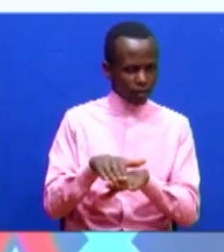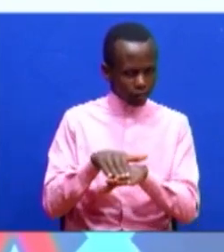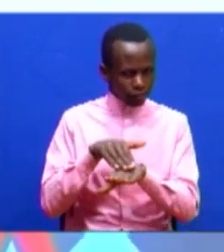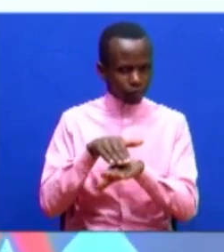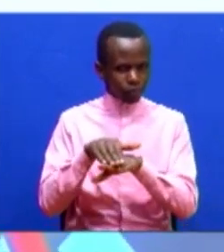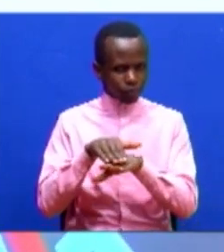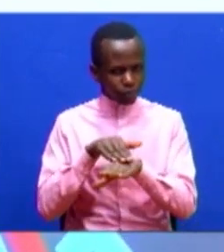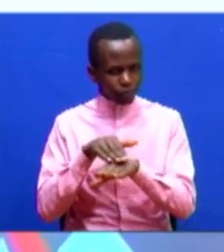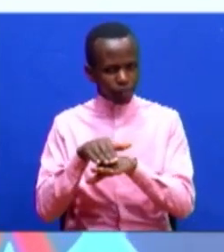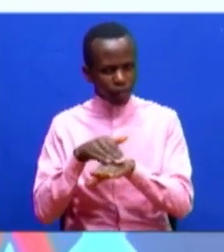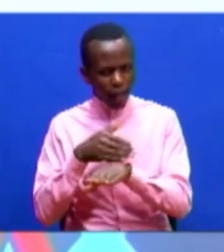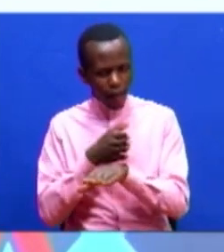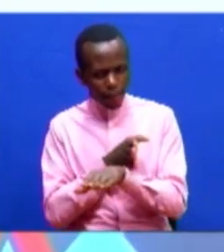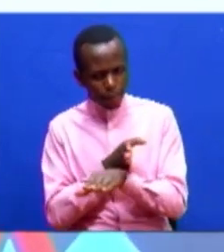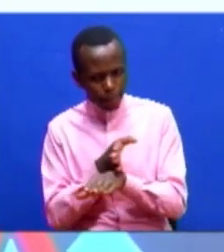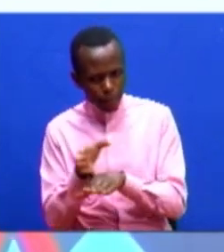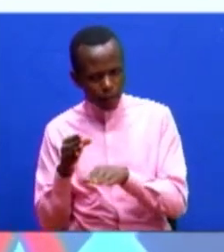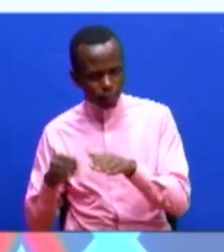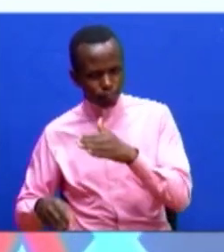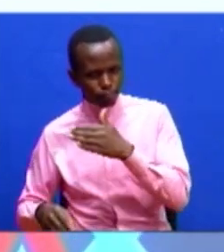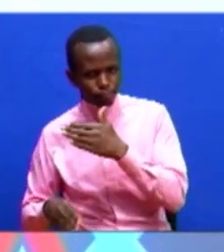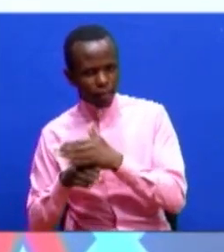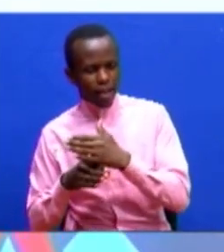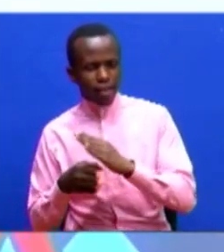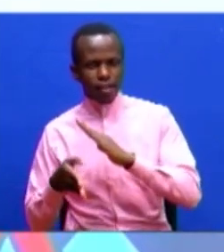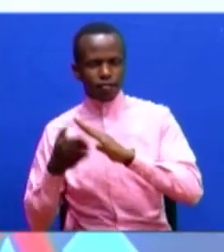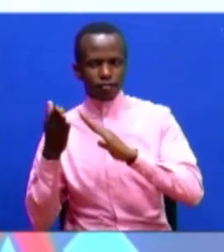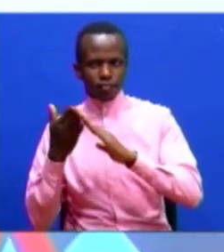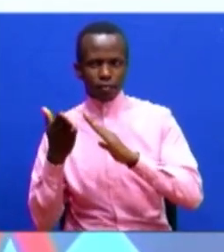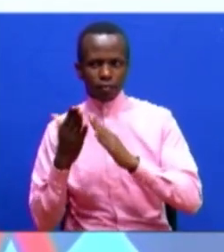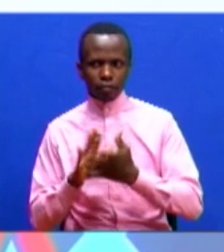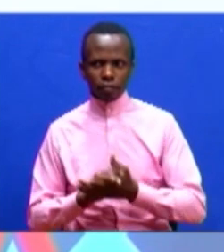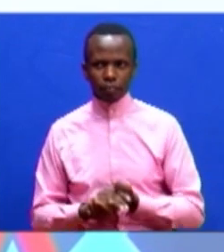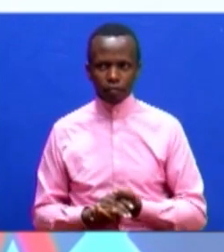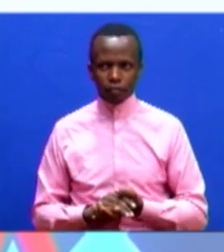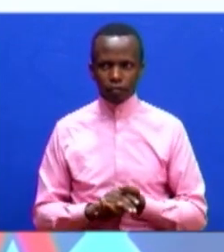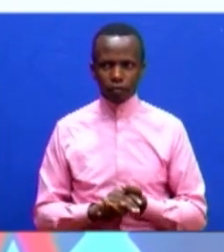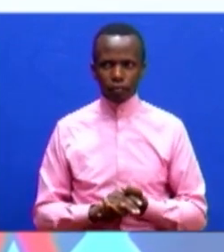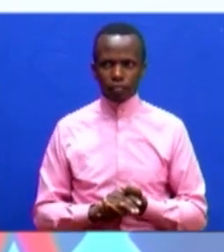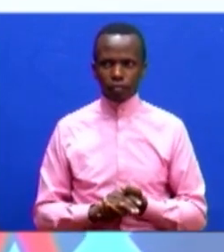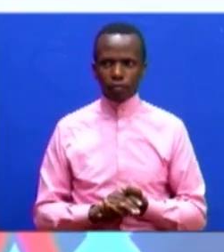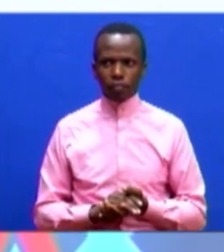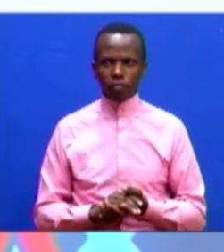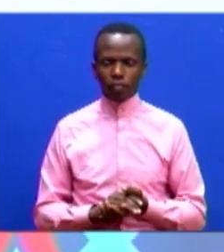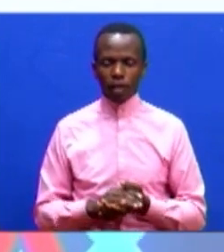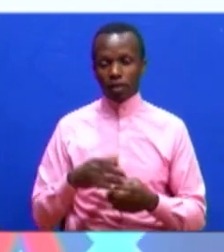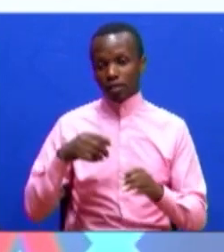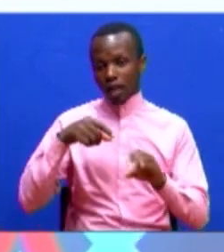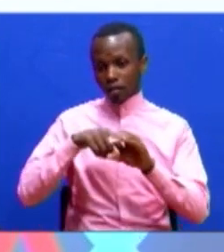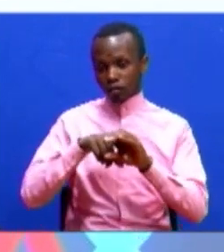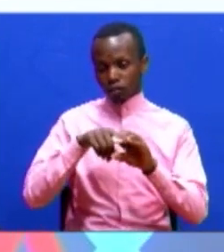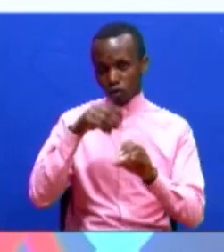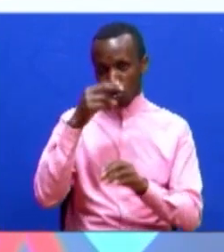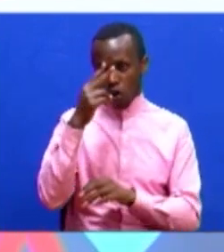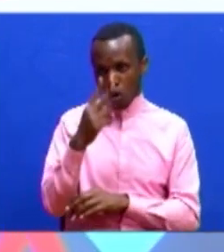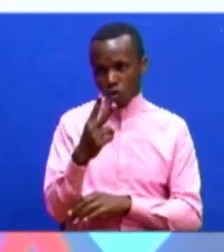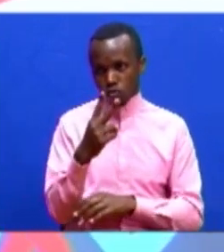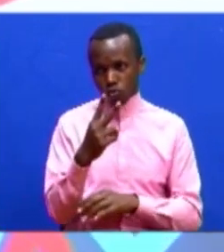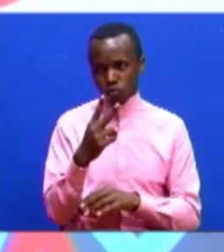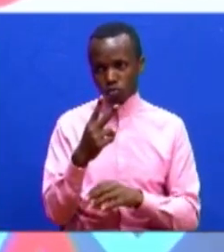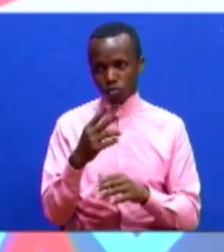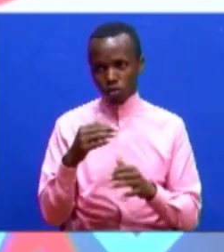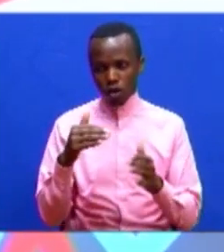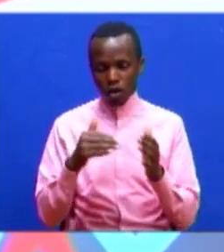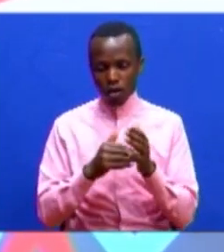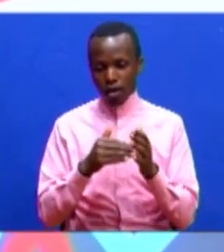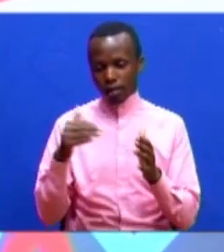set pieces ama hizo ma quick breaker. And then having that first half tulikuwa tushafunga mabao mawili again na Bandari tulijua